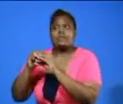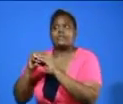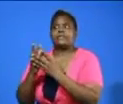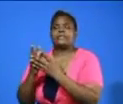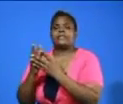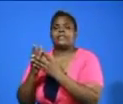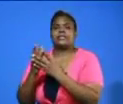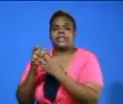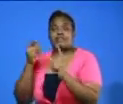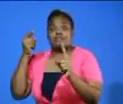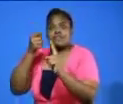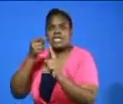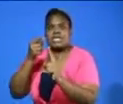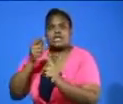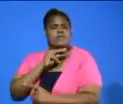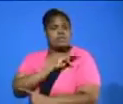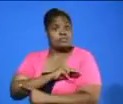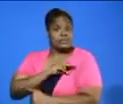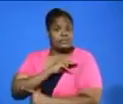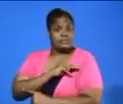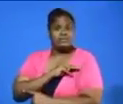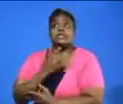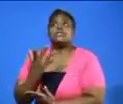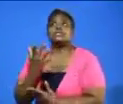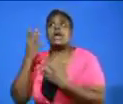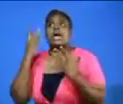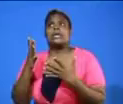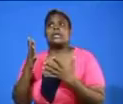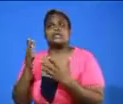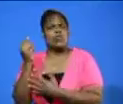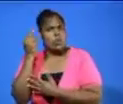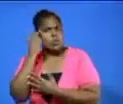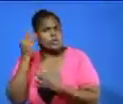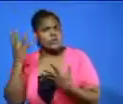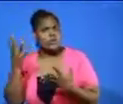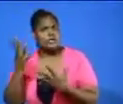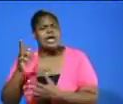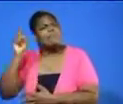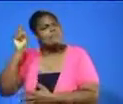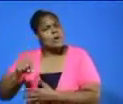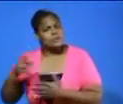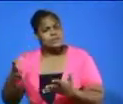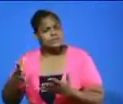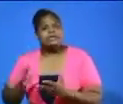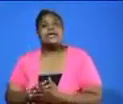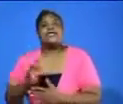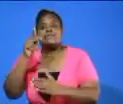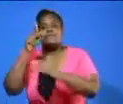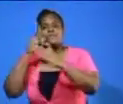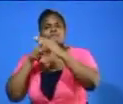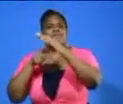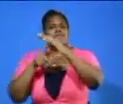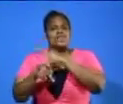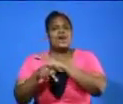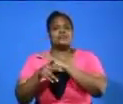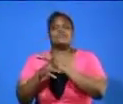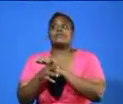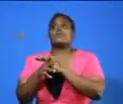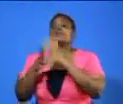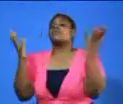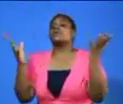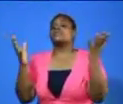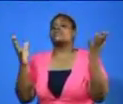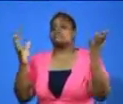mission, then it leads, therefore, to one conclusion. It has to be this, that the prophet was so in